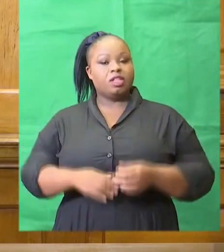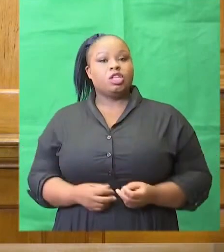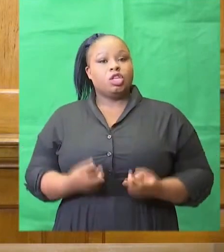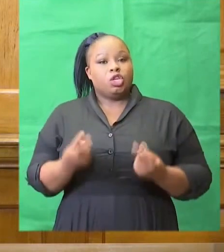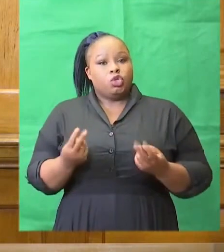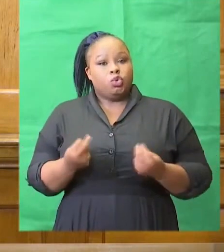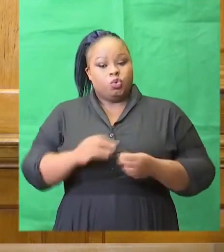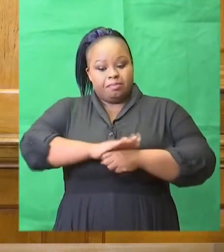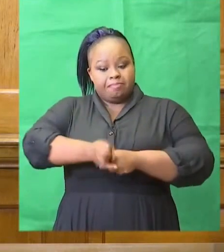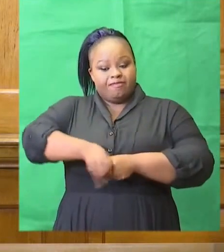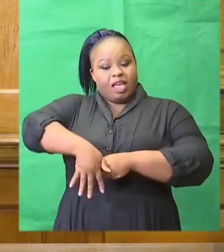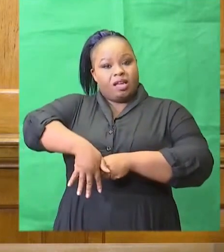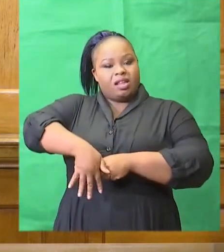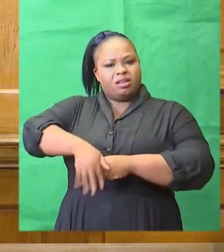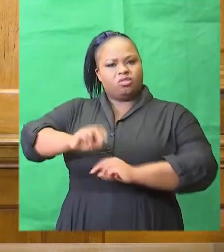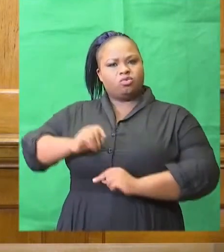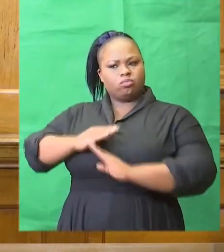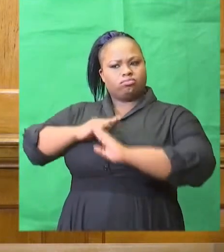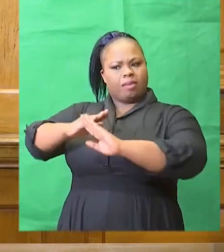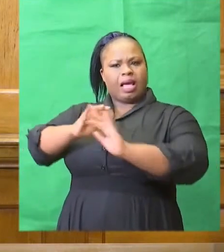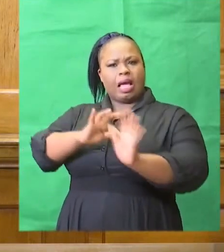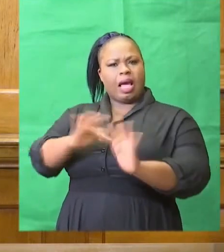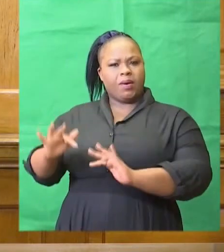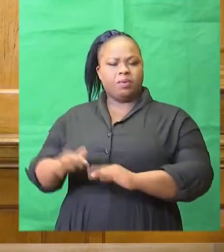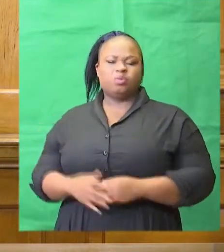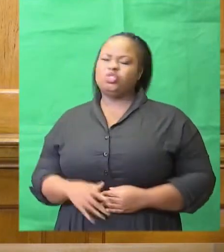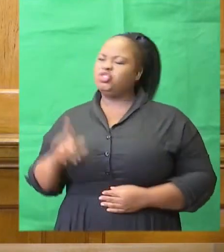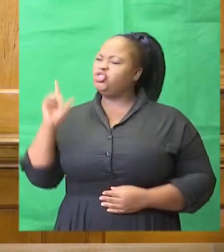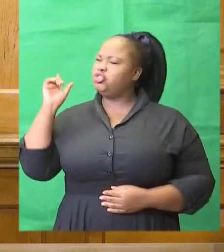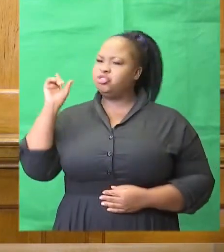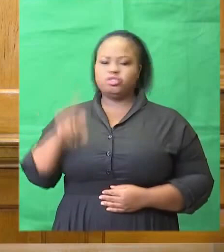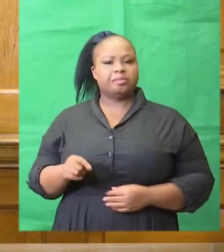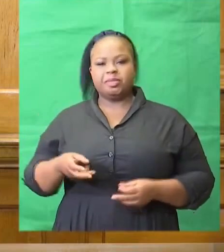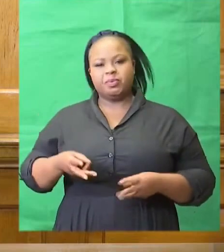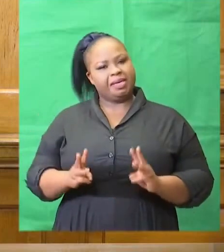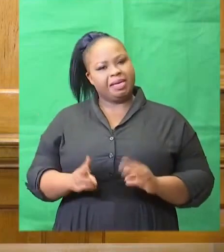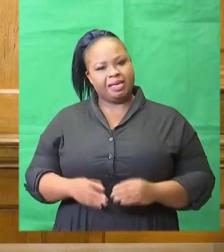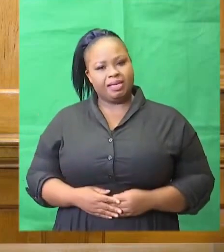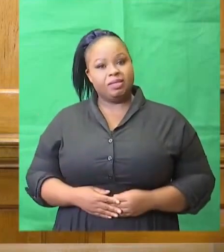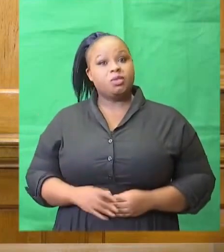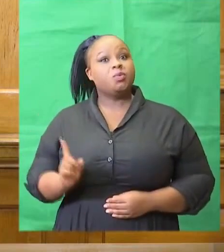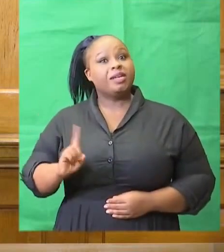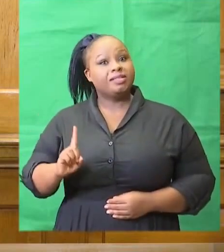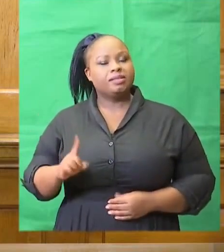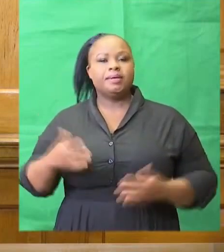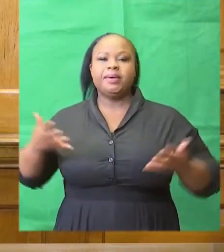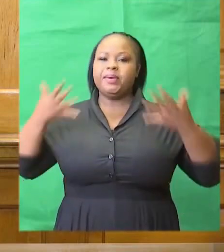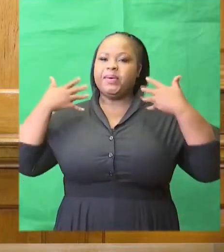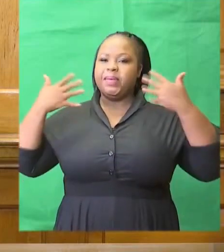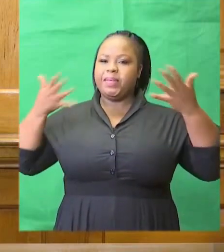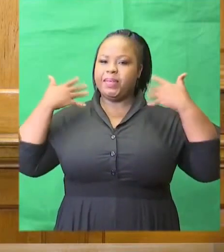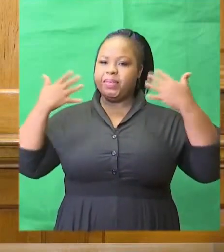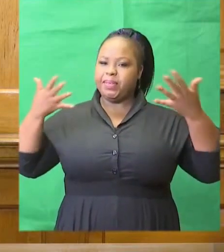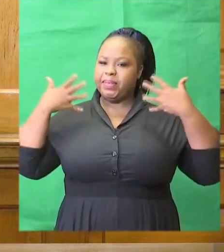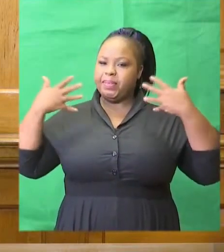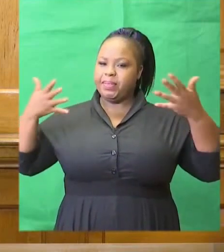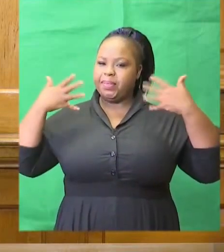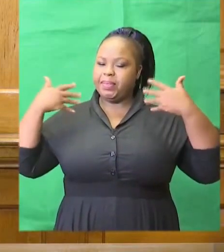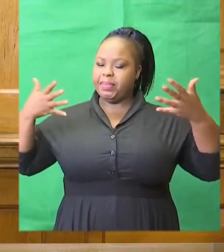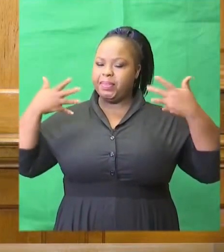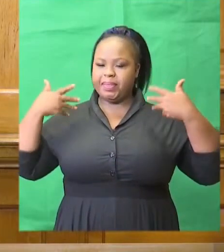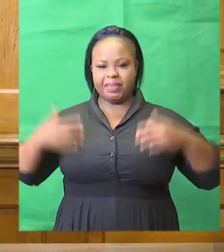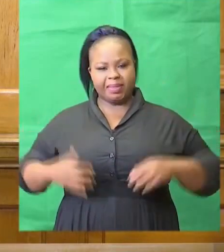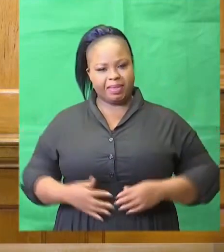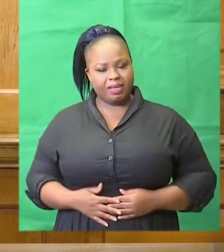variant is the cheapest and the most abundant, and that is fresh air. This